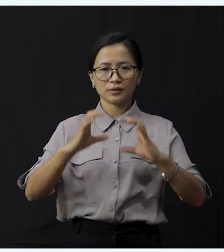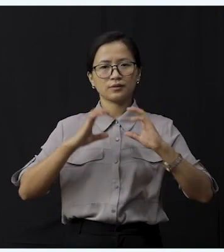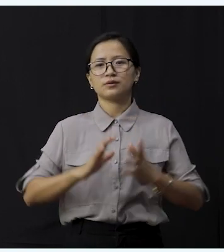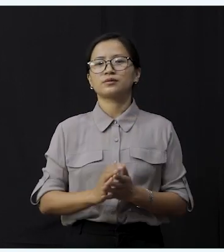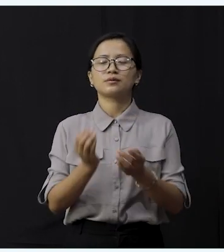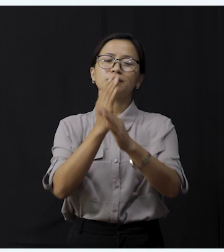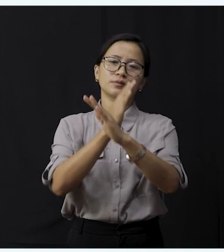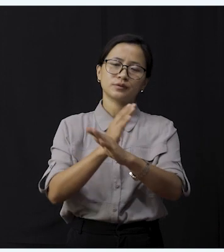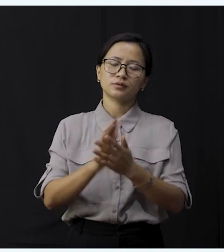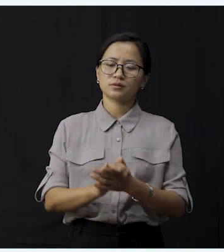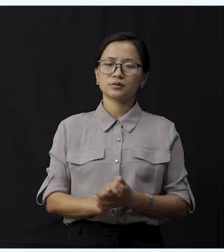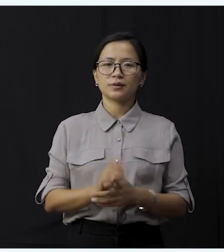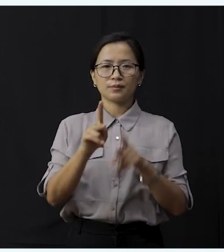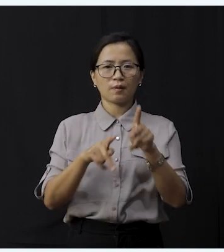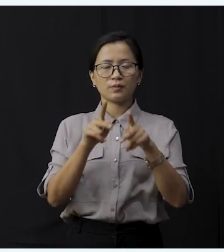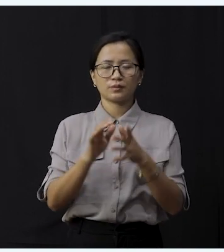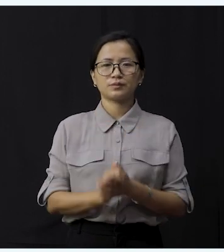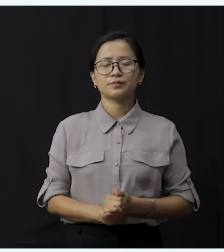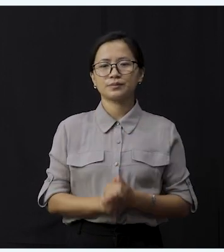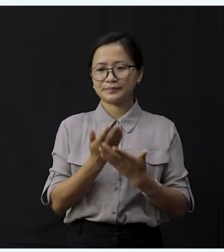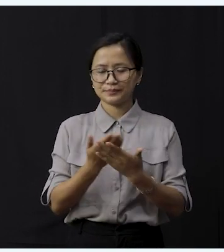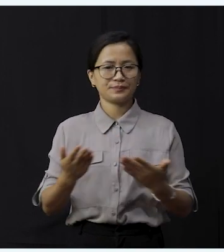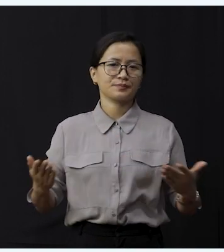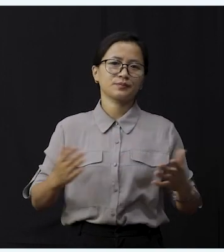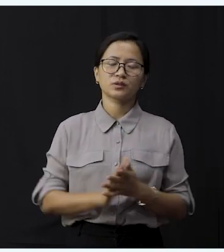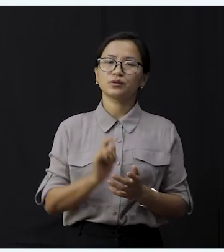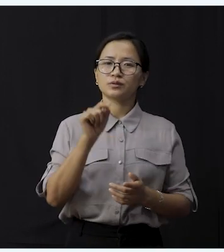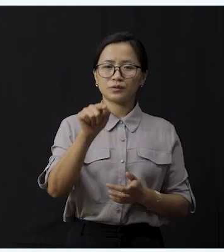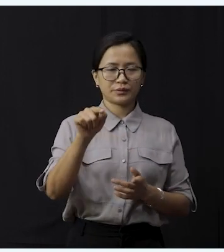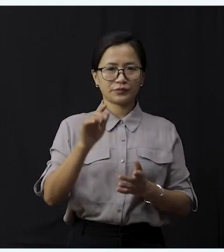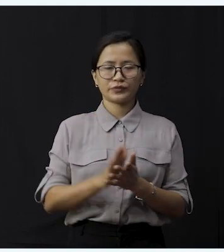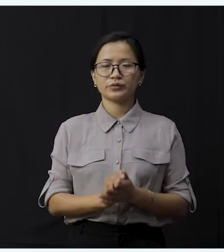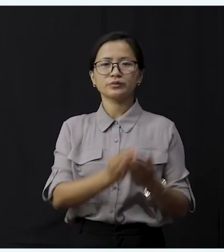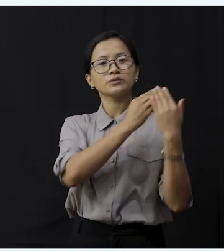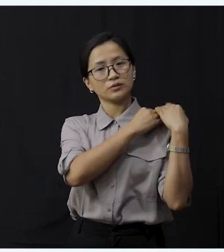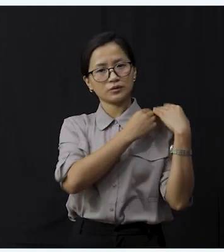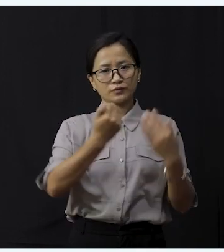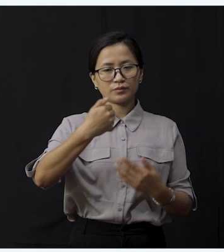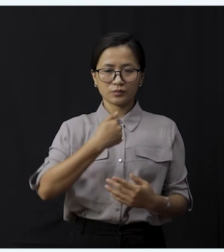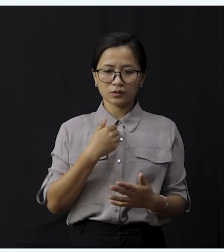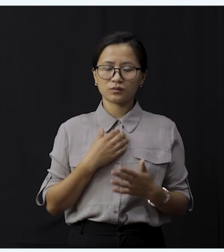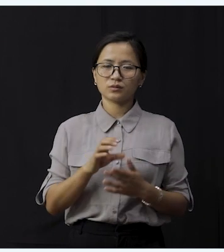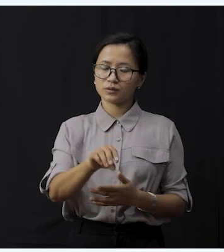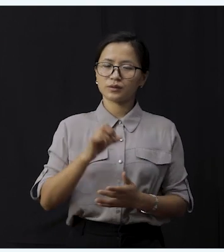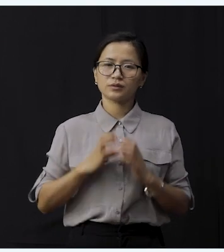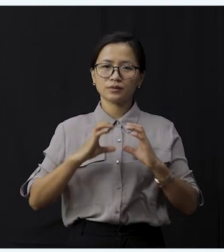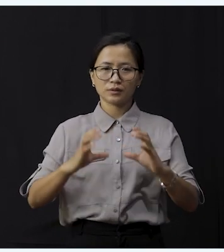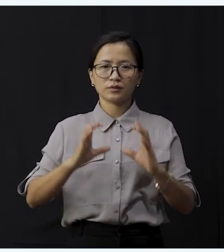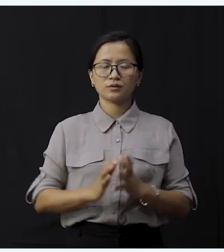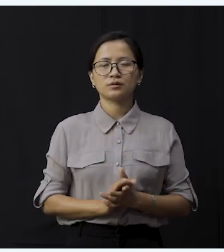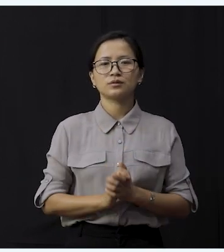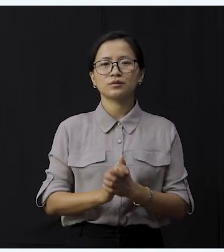and to protect this public property. Okay, it is a duty of you and it is a duty of mine to take care or to protect